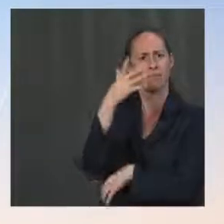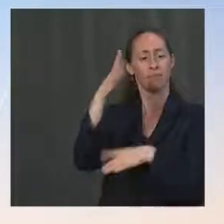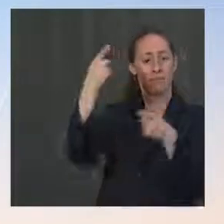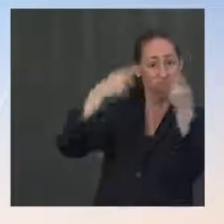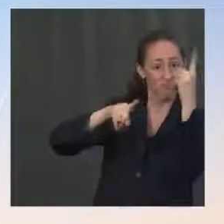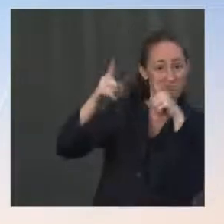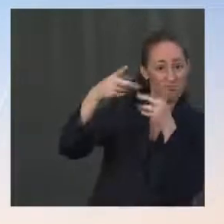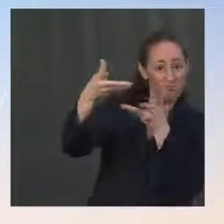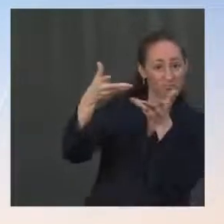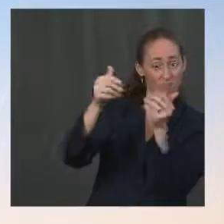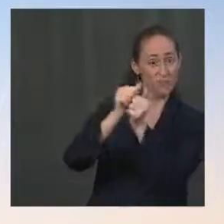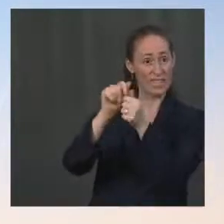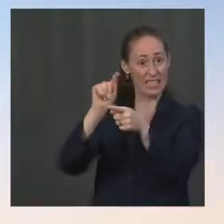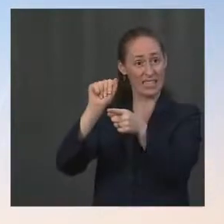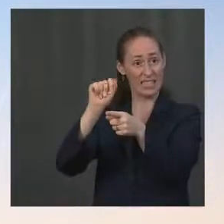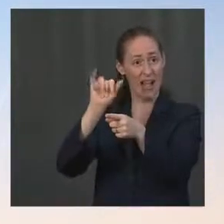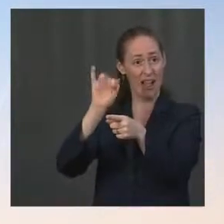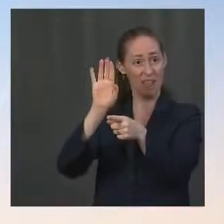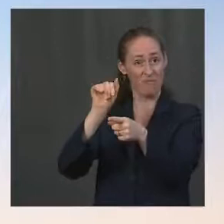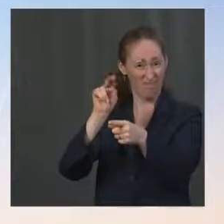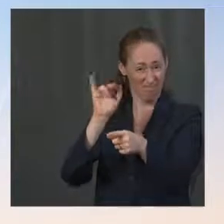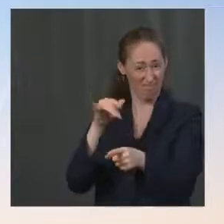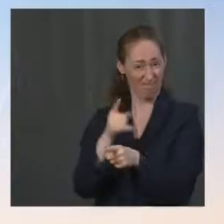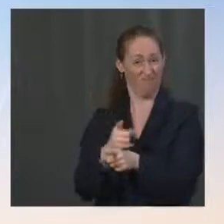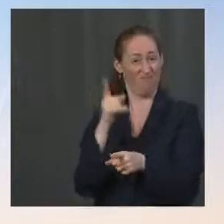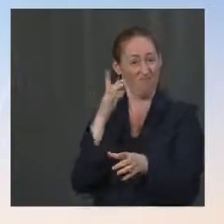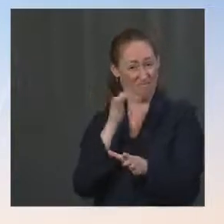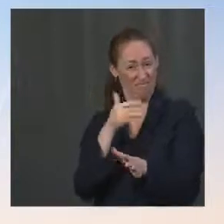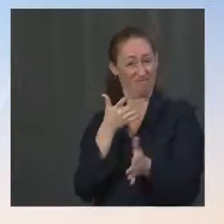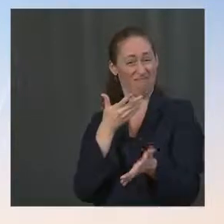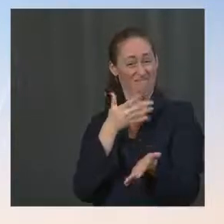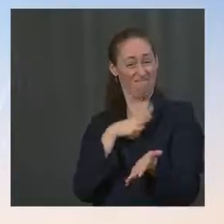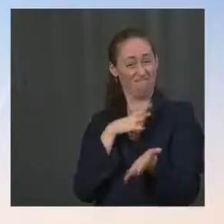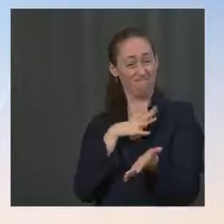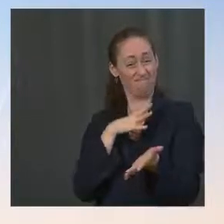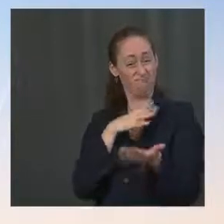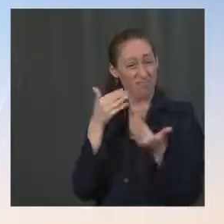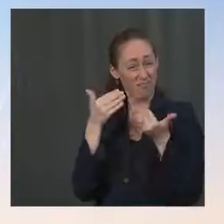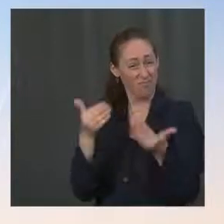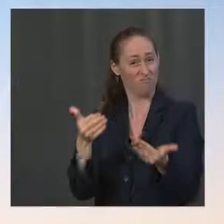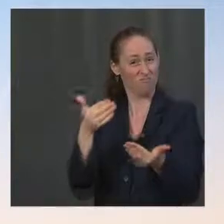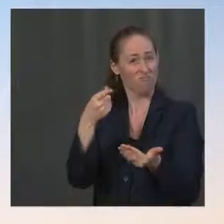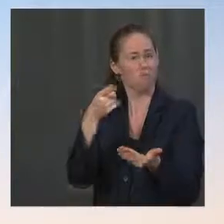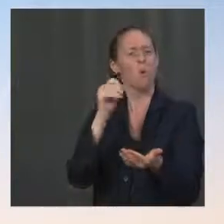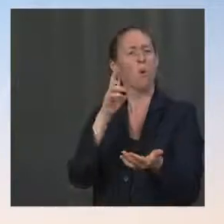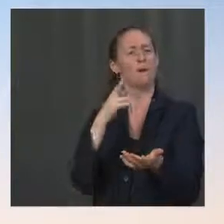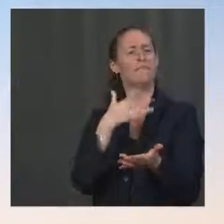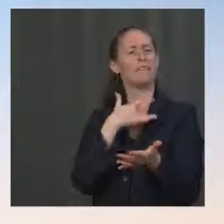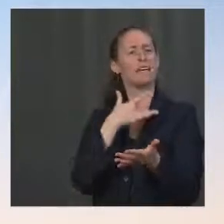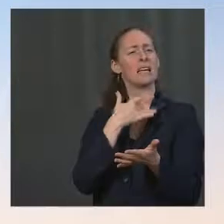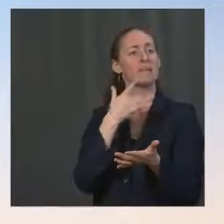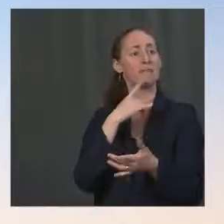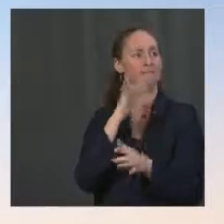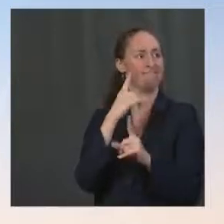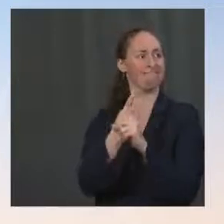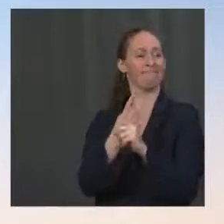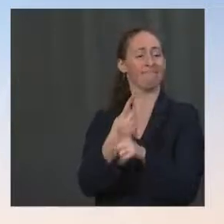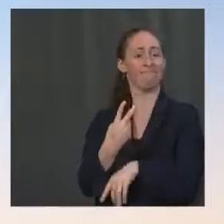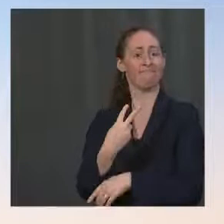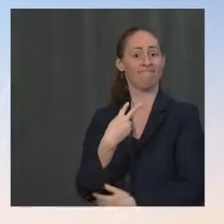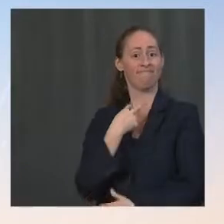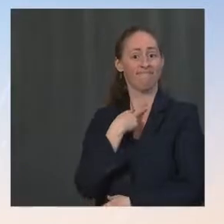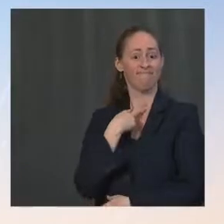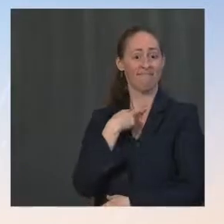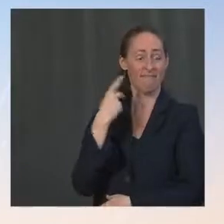of bad options right now, or was it the view from the military and from the White House that it was the only option given the dynamics on the ground? Maybe